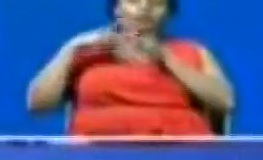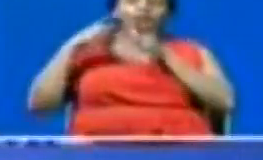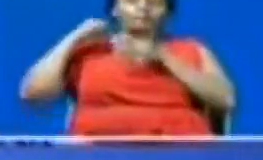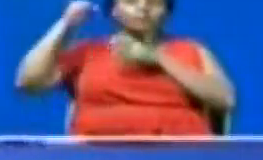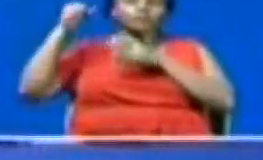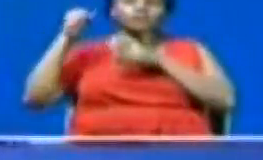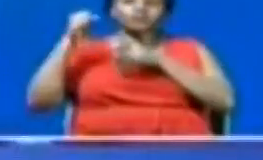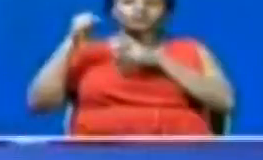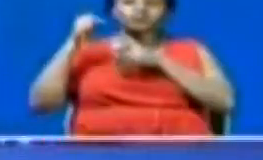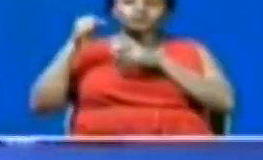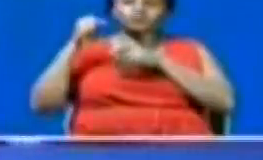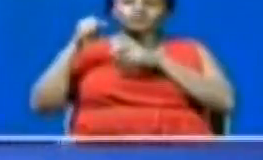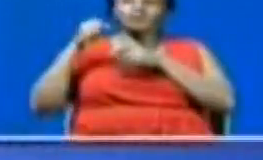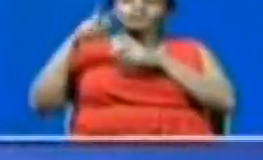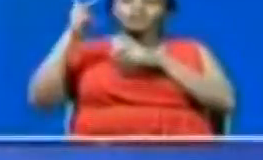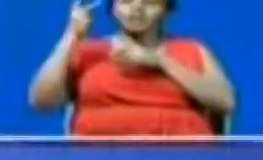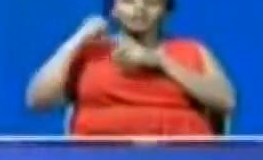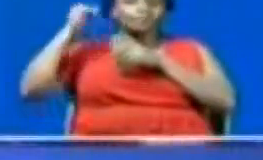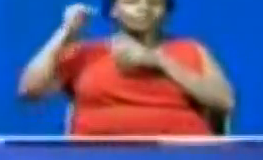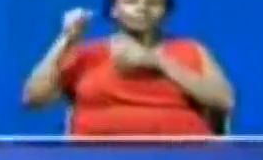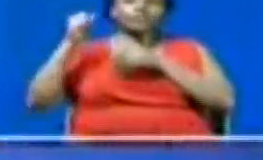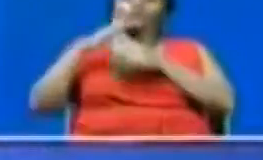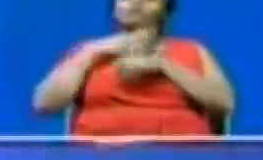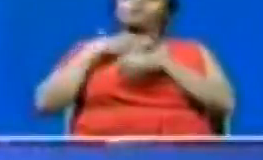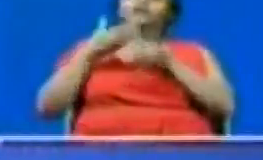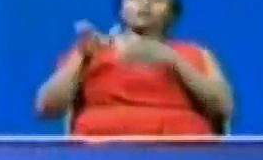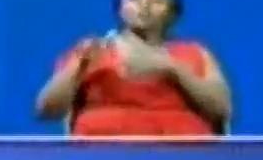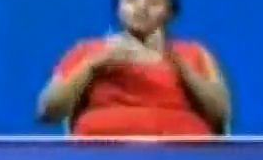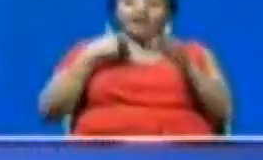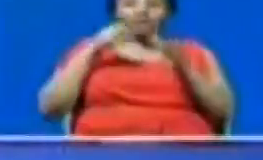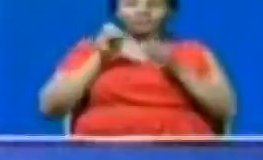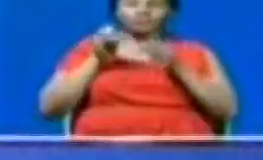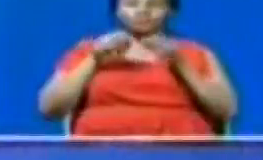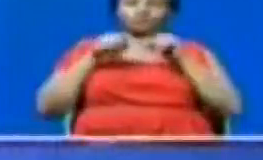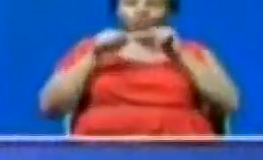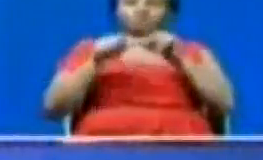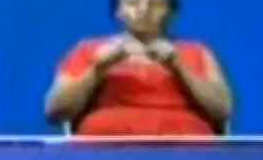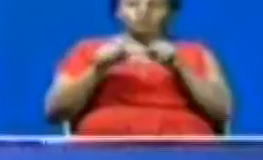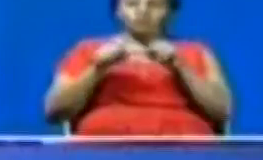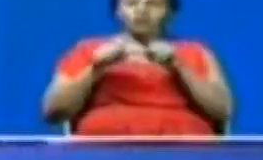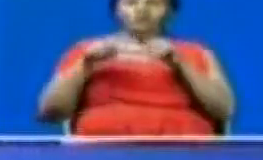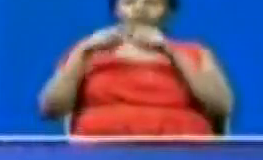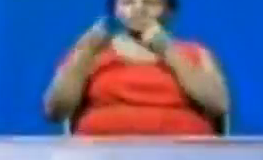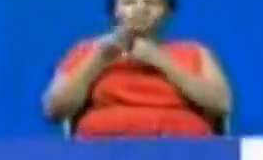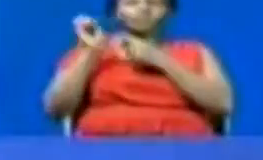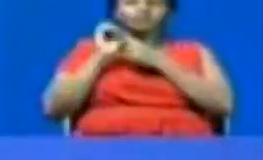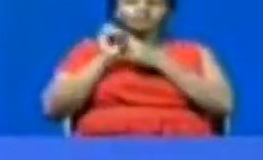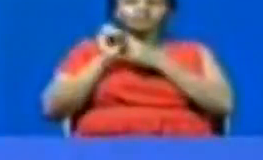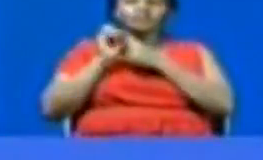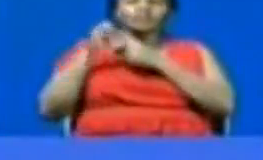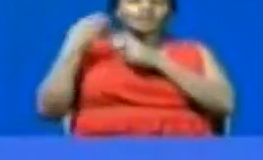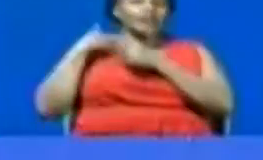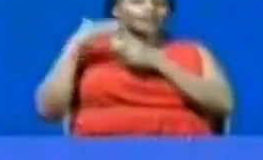ya siasa ya Kenya. Hatuna nafasi ya kuendesha siasa ya ukabila na